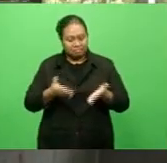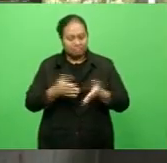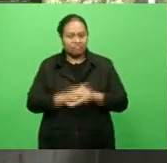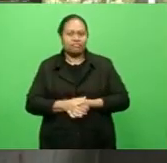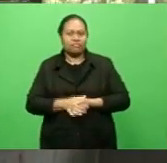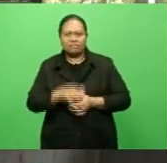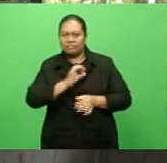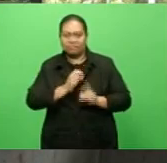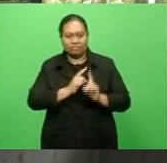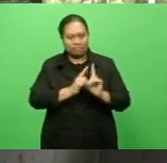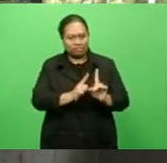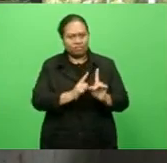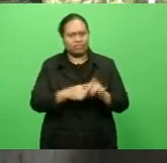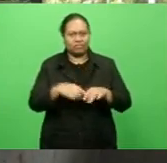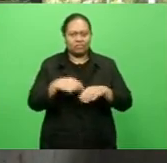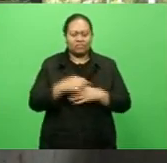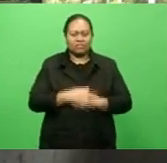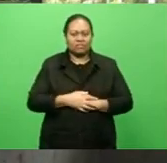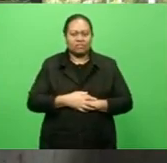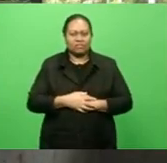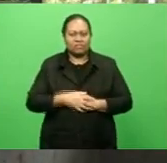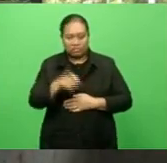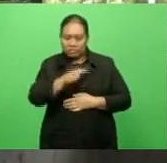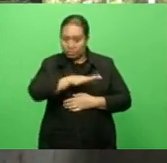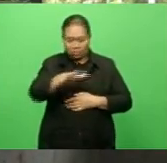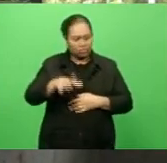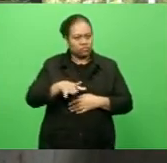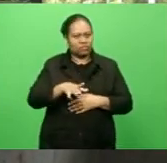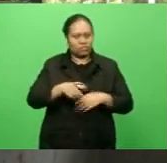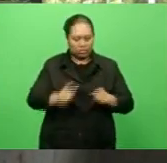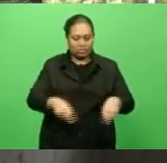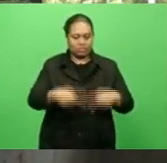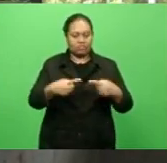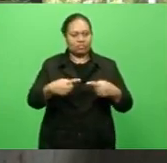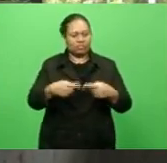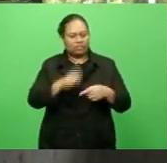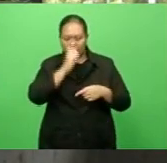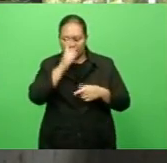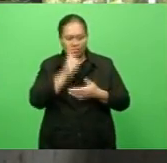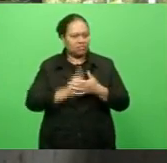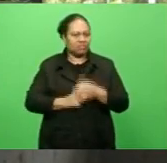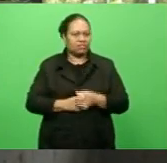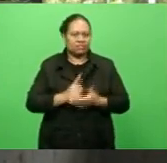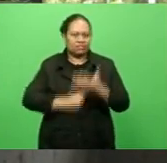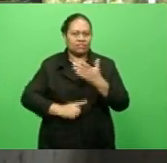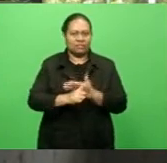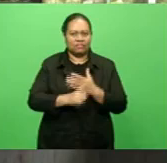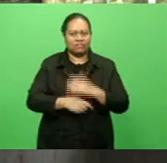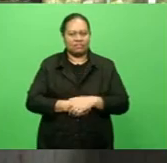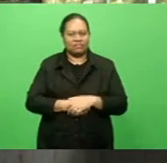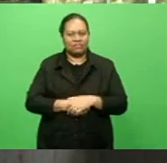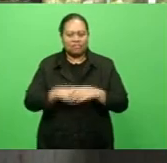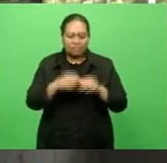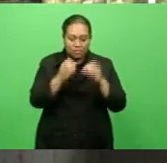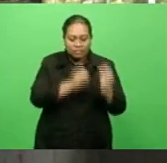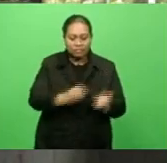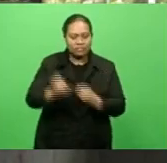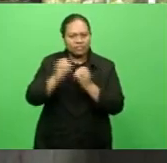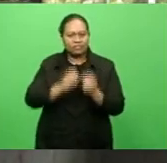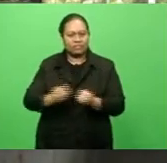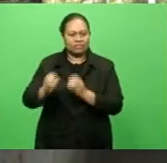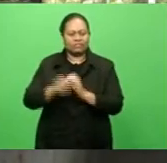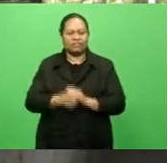Fiji Volleyball Federation, I'm sorry, but your tournament can actually be stopped from being organized if